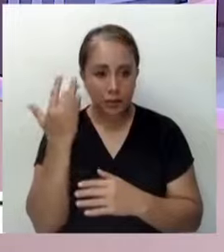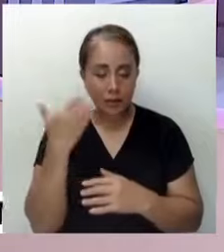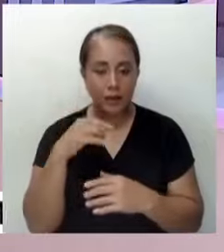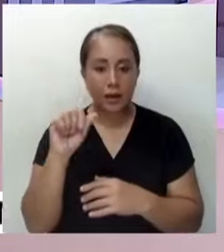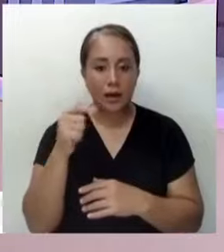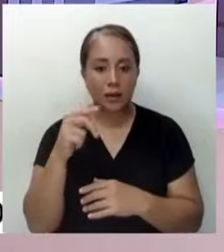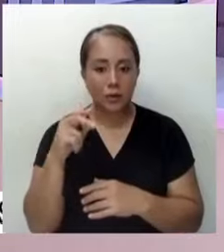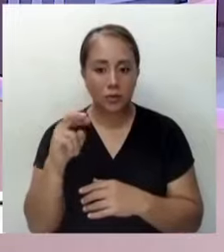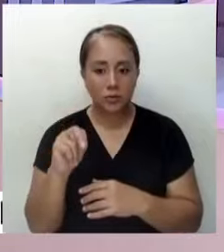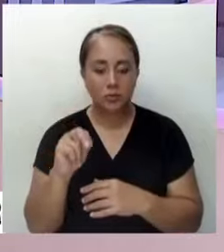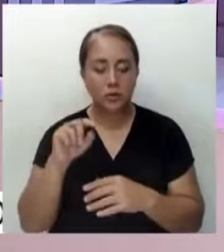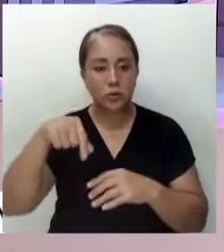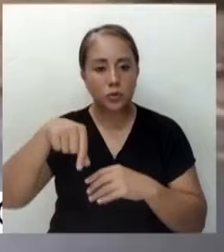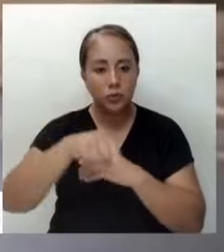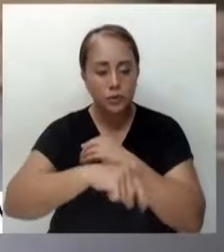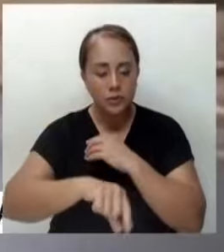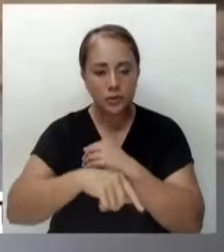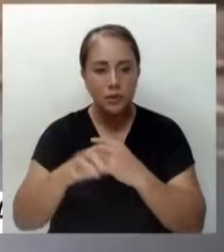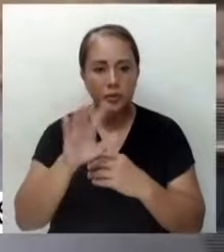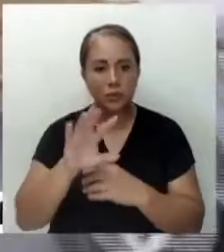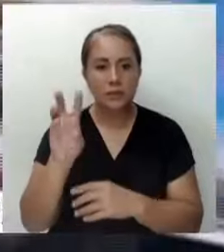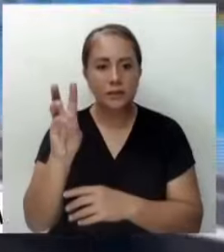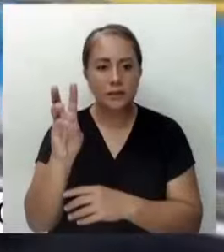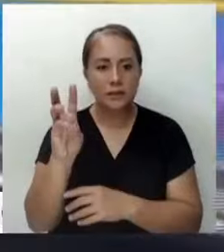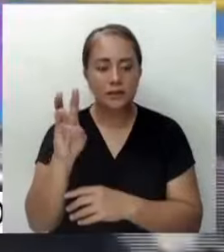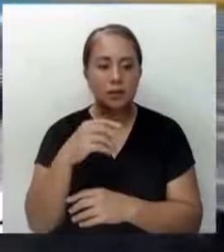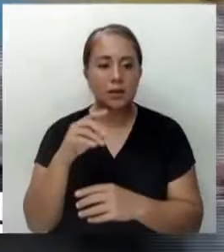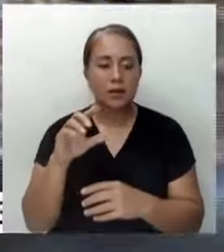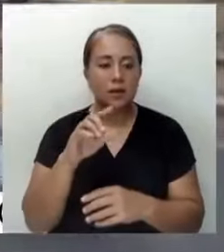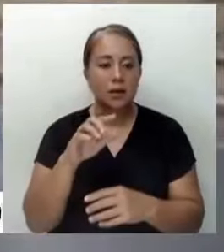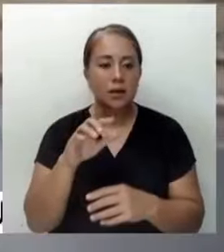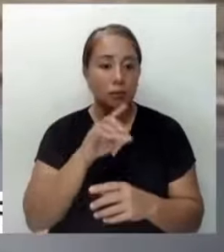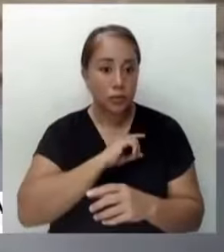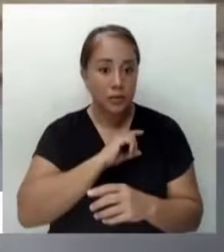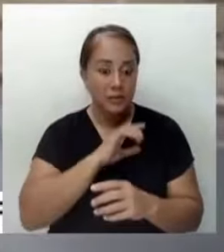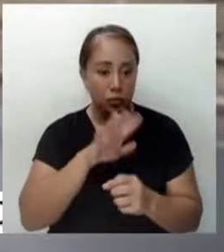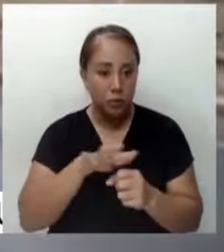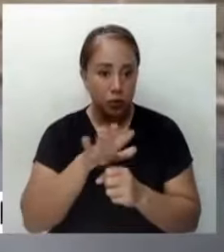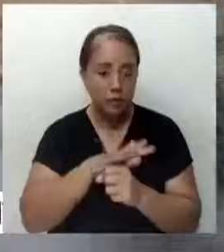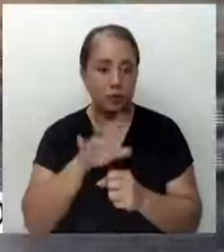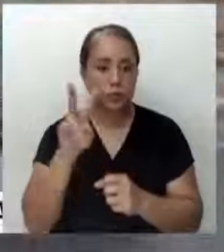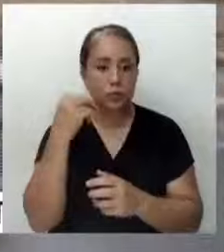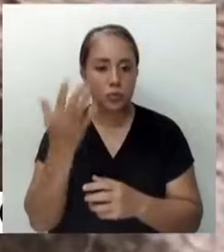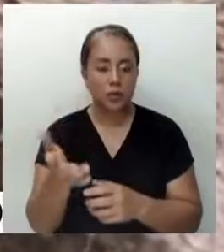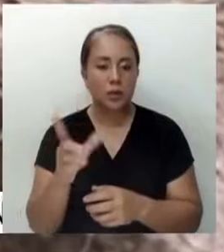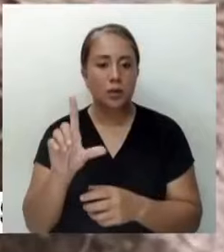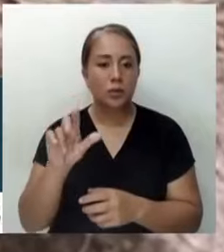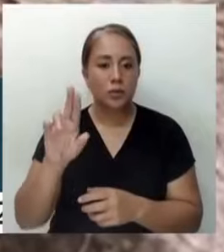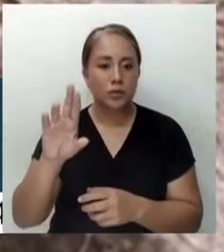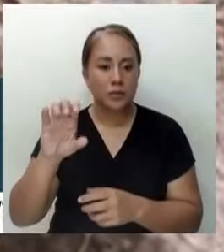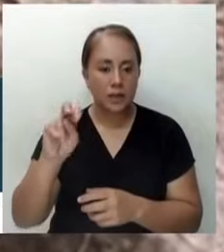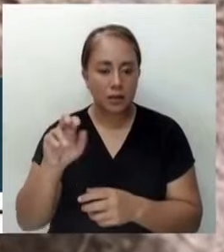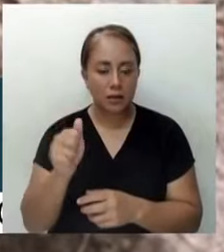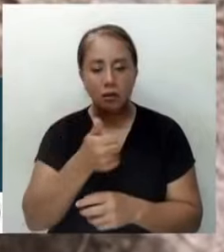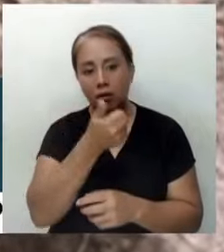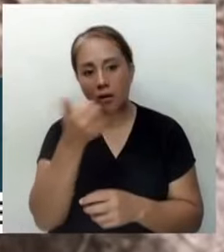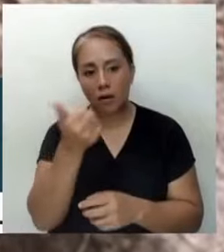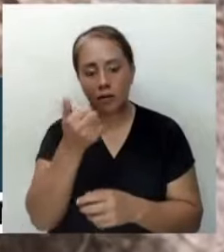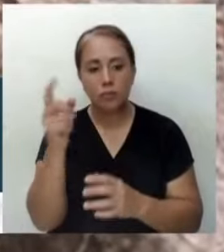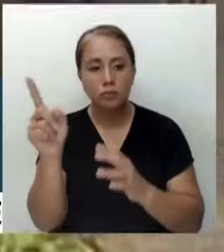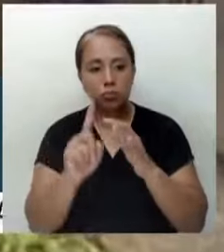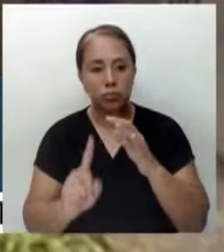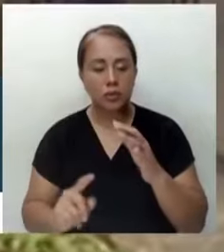Quezon Province climbs to 6. Local police said 2 died in Lucena City, while the other drowned in